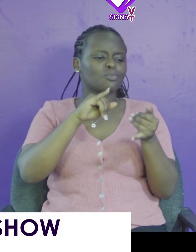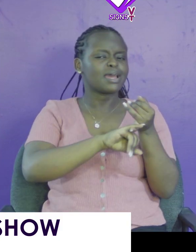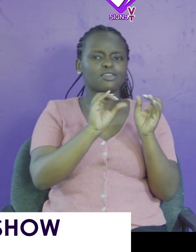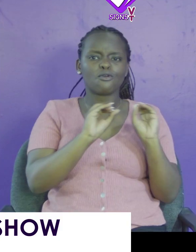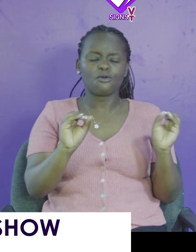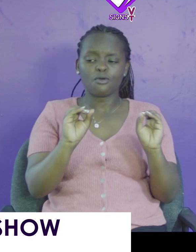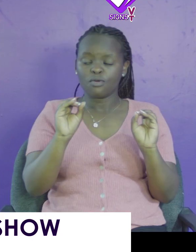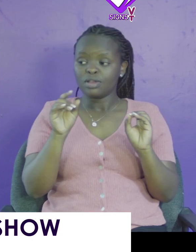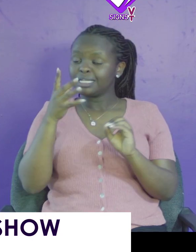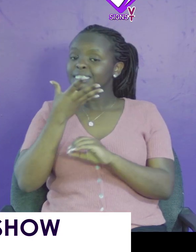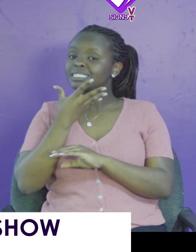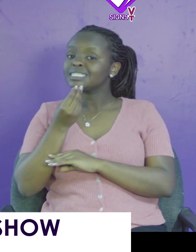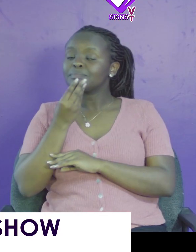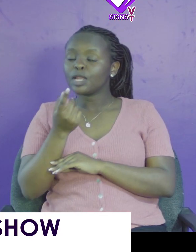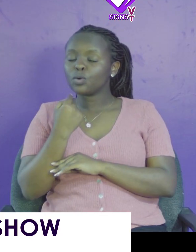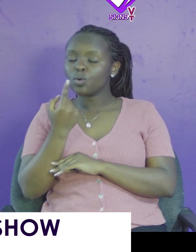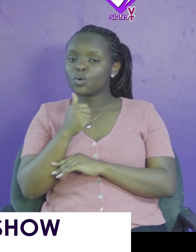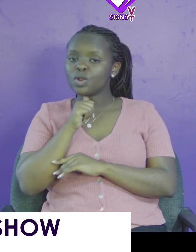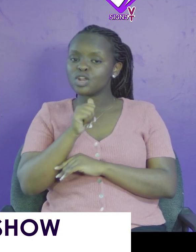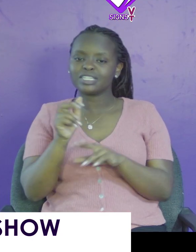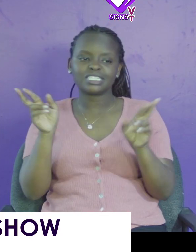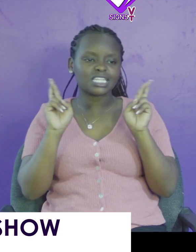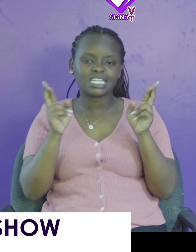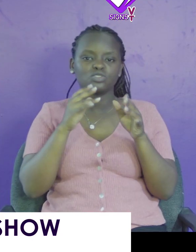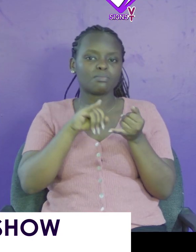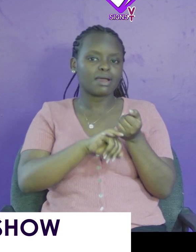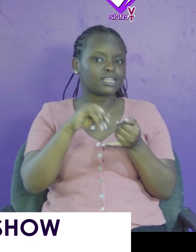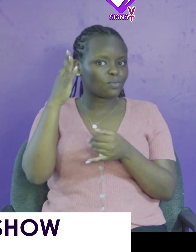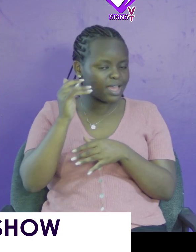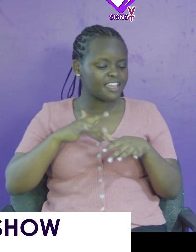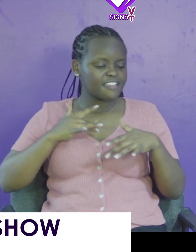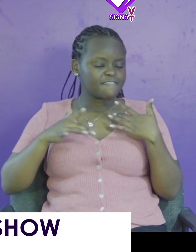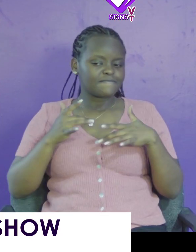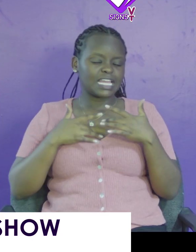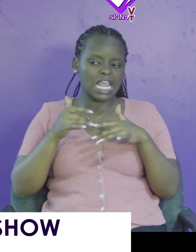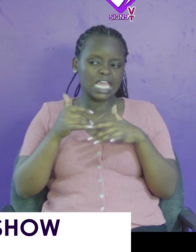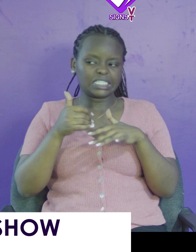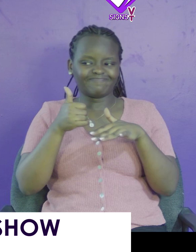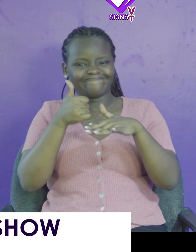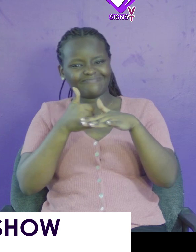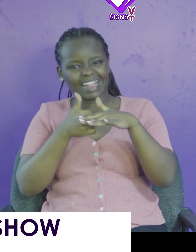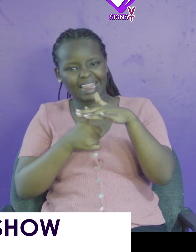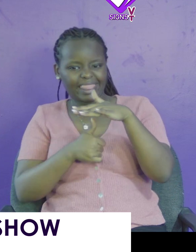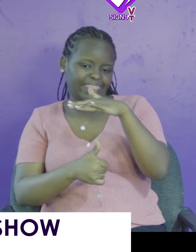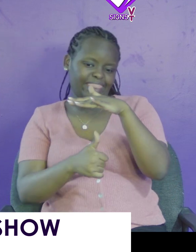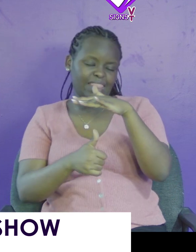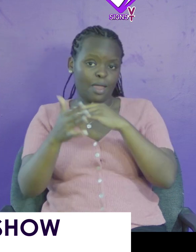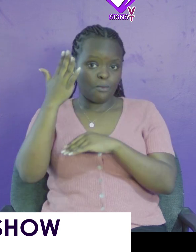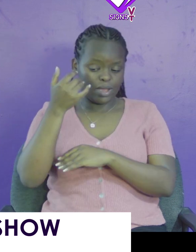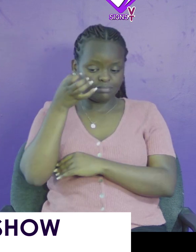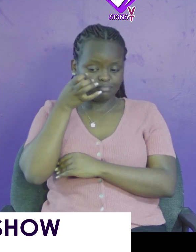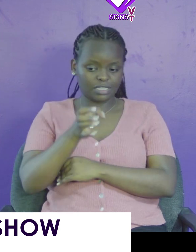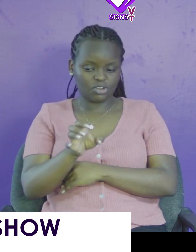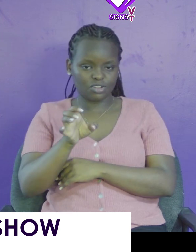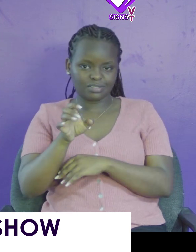is men who are not ready to get married because they are feeling inferior. Why? Because they were neglected in their bringing